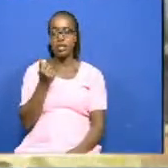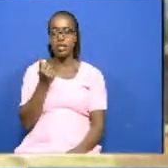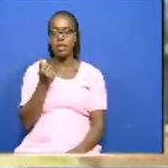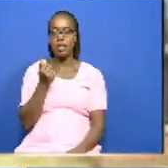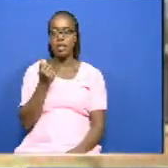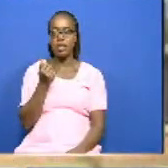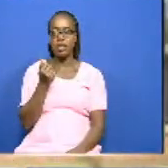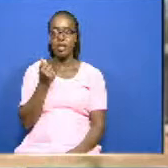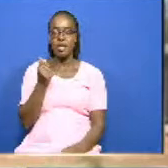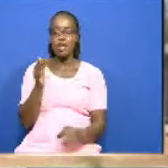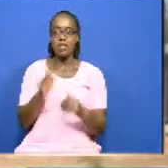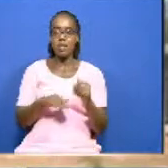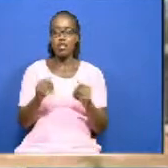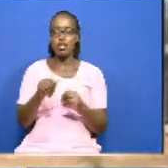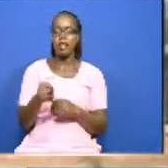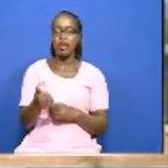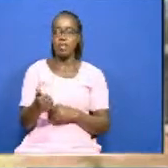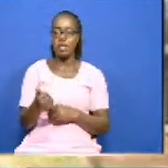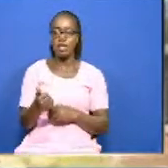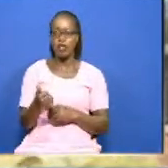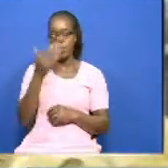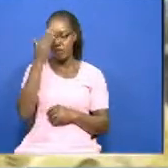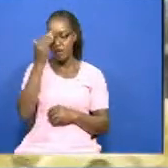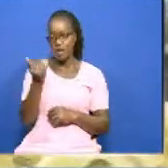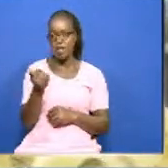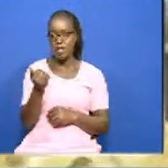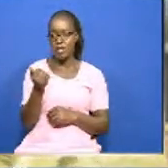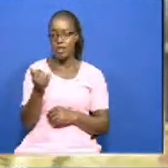wachana kulima hiyo kitu kingine, sababu